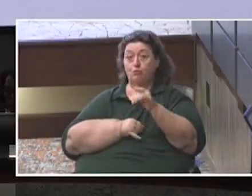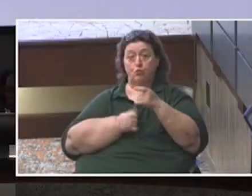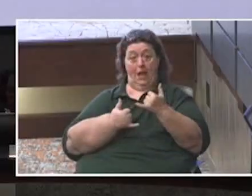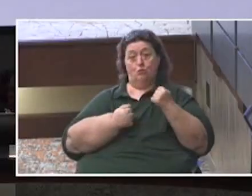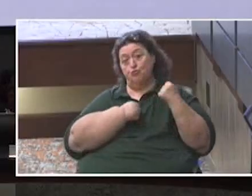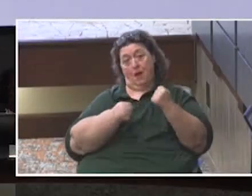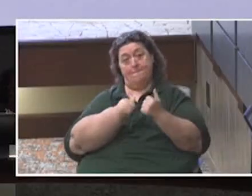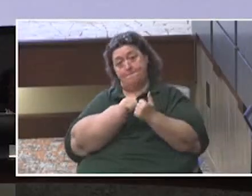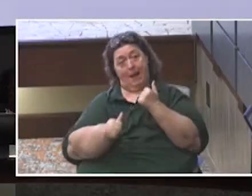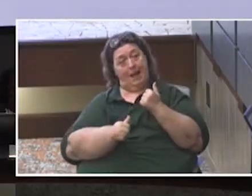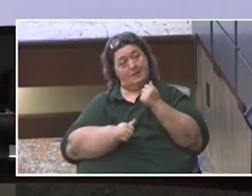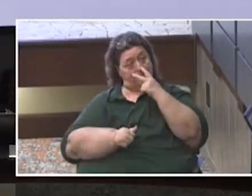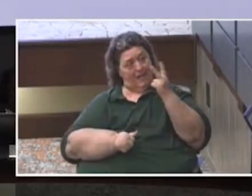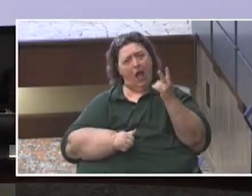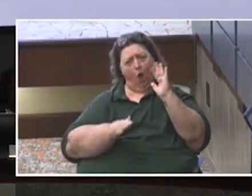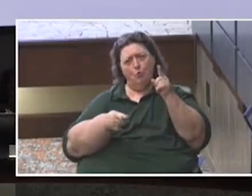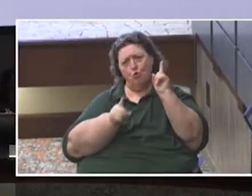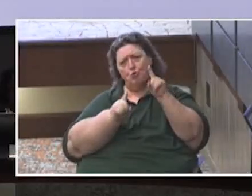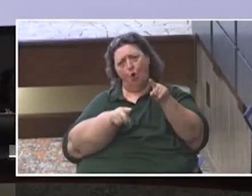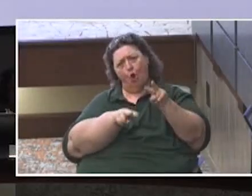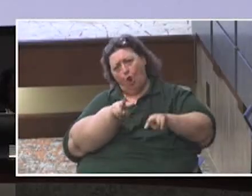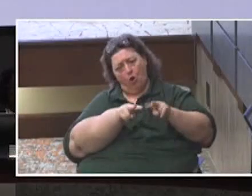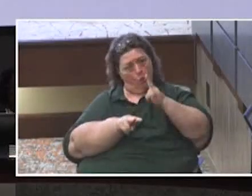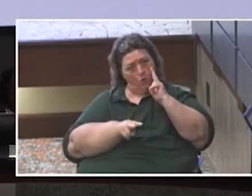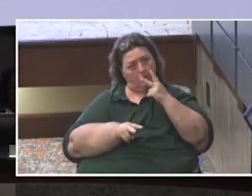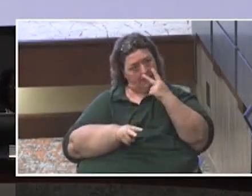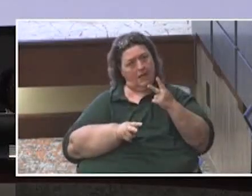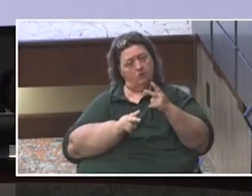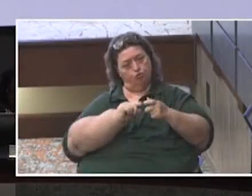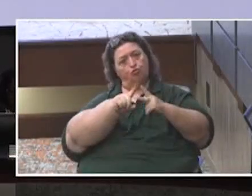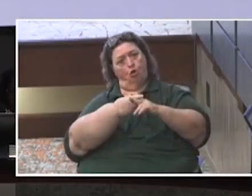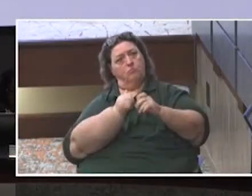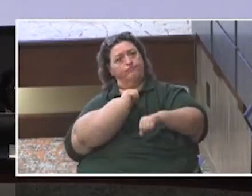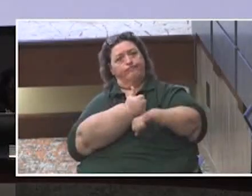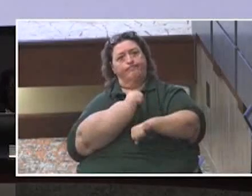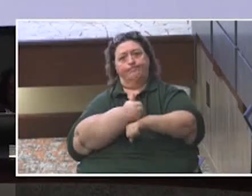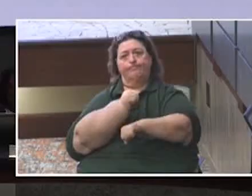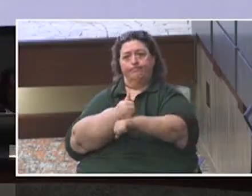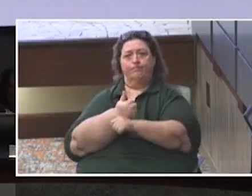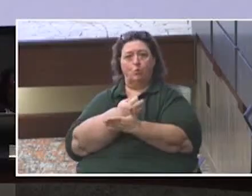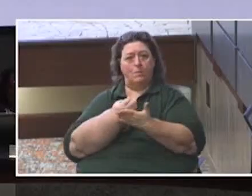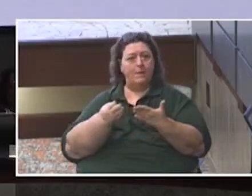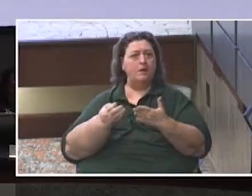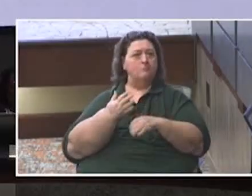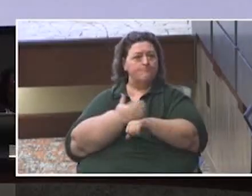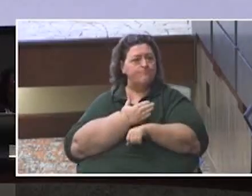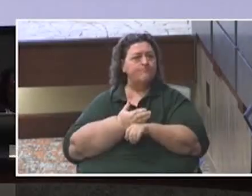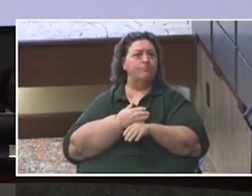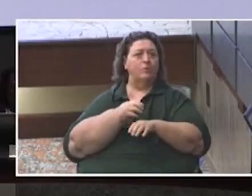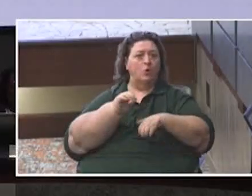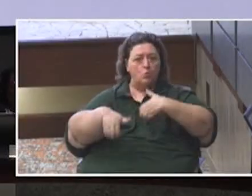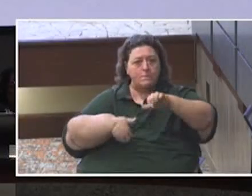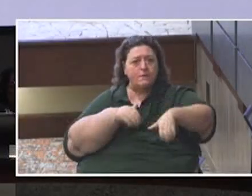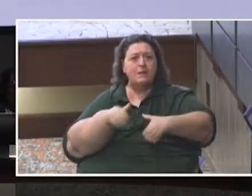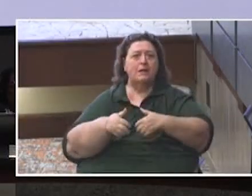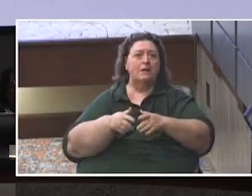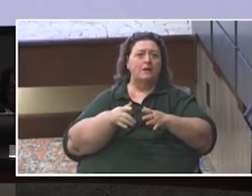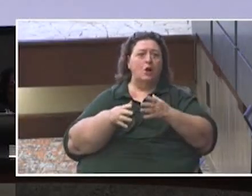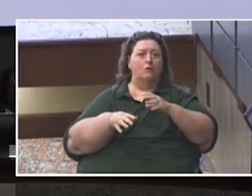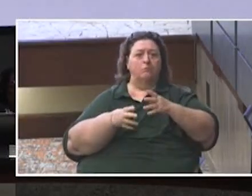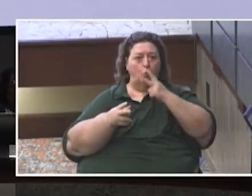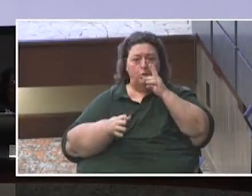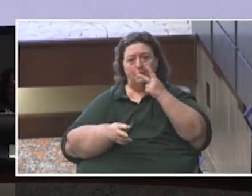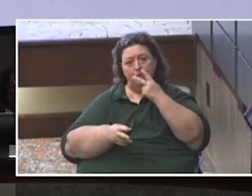by the site, which I hope you will, you'll see a lot of big equipment. We got site utilities going in, a lot of excavation work. You're going to see big dirt